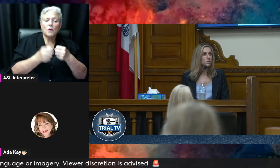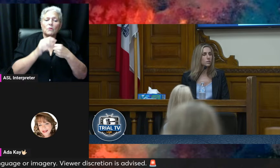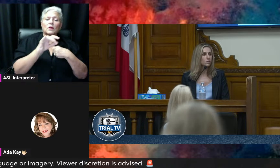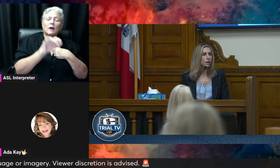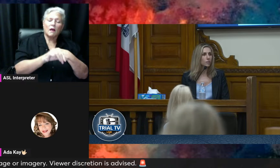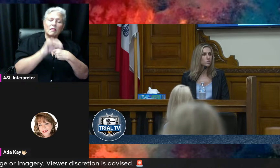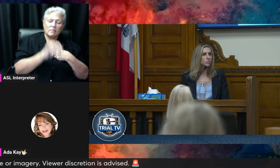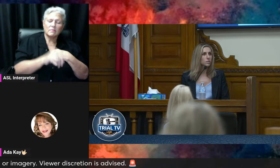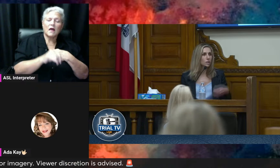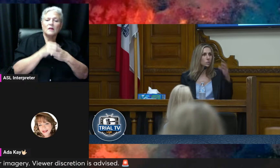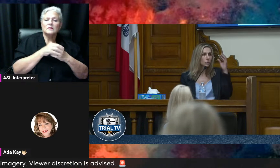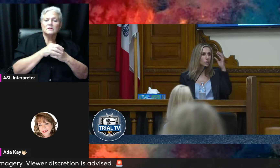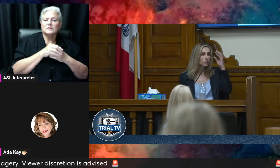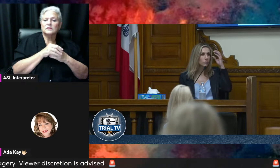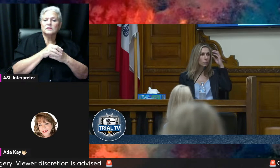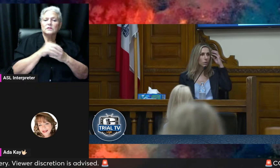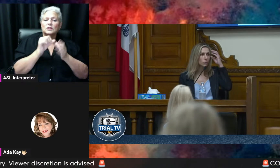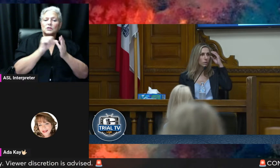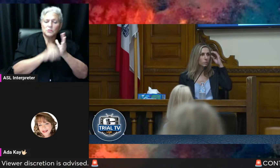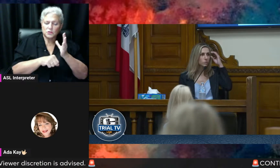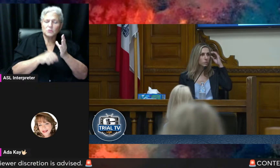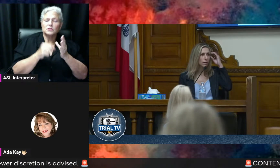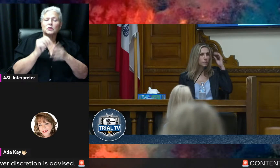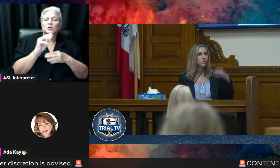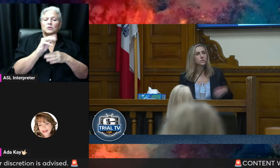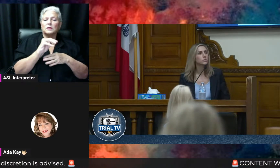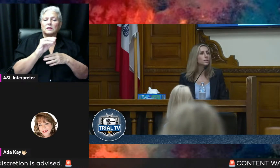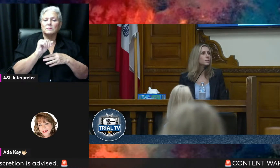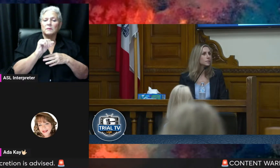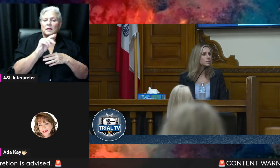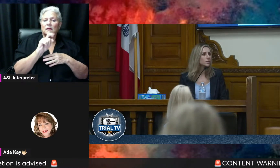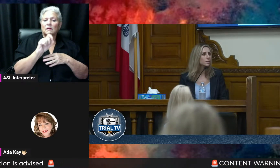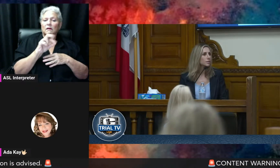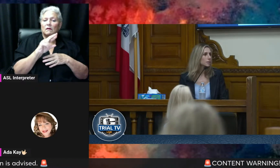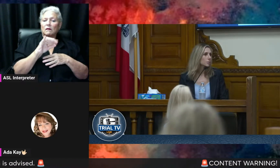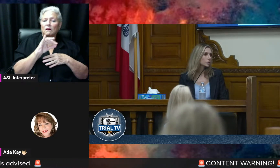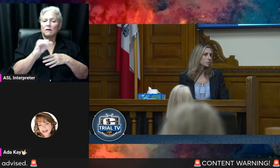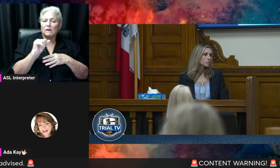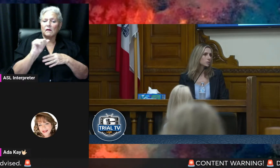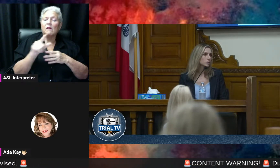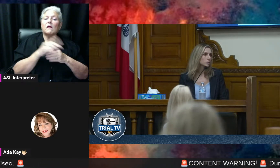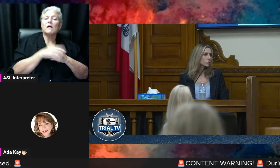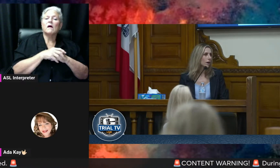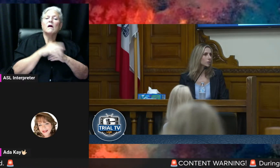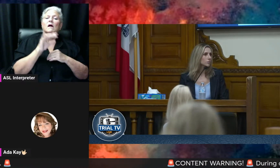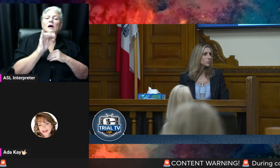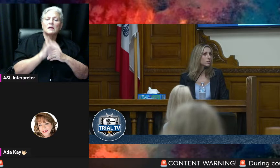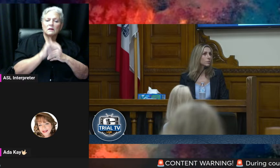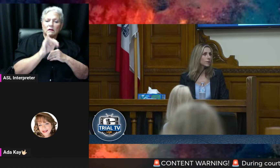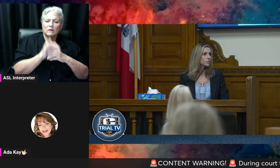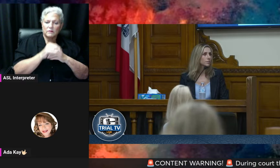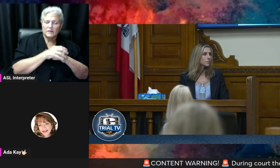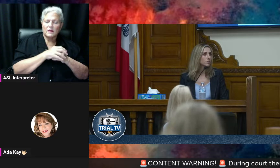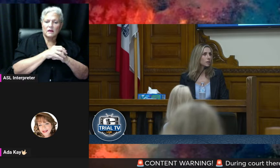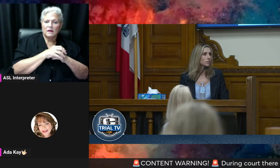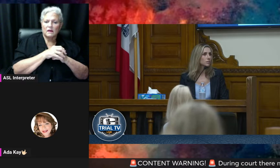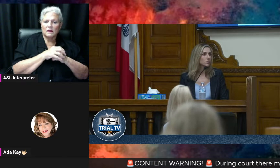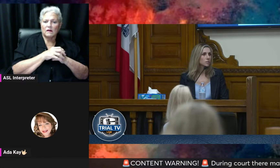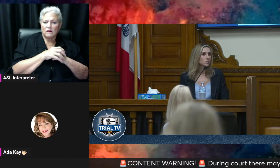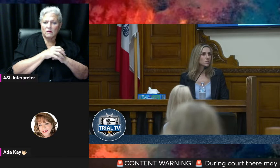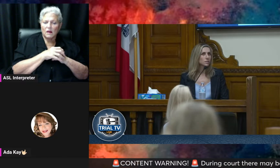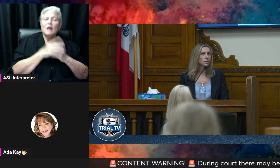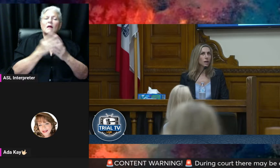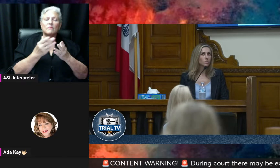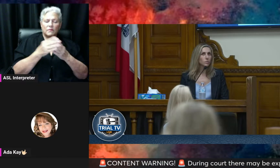Both resulted in fractures not only of the bone that was directly underneath the skin, but they resulted in fractures of the base of the